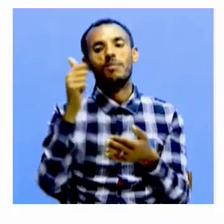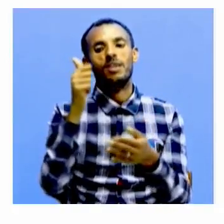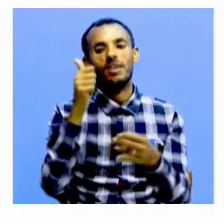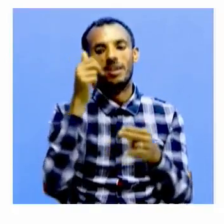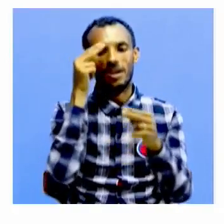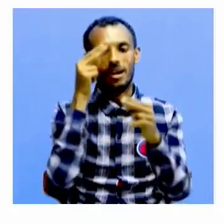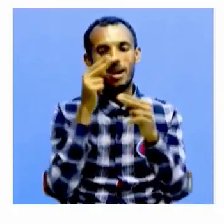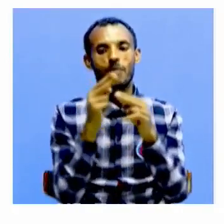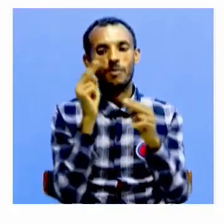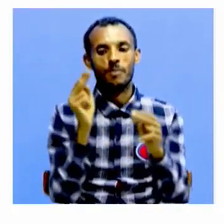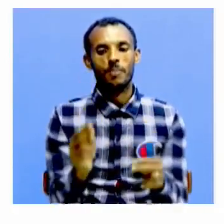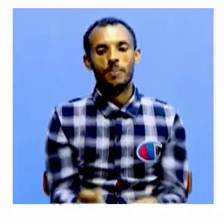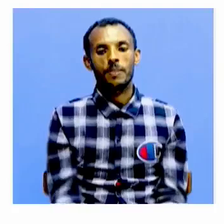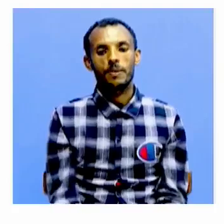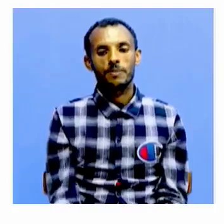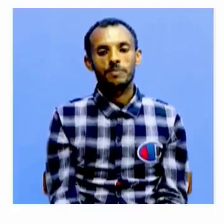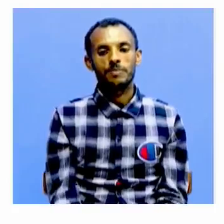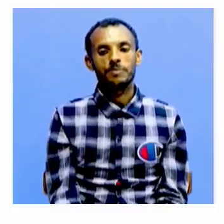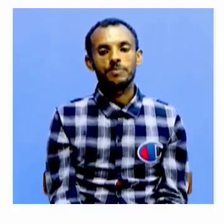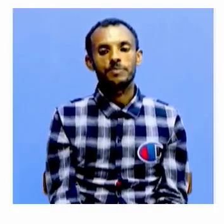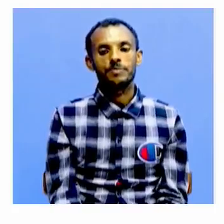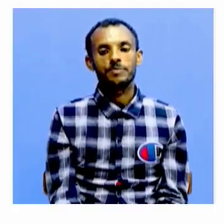uncountable.